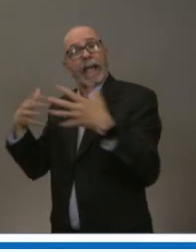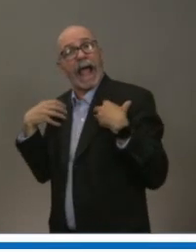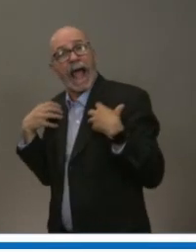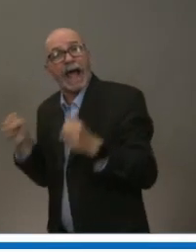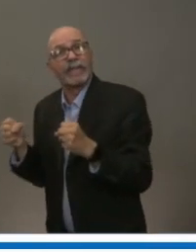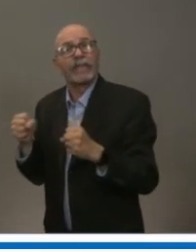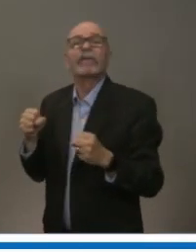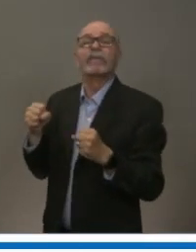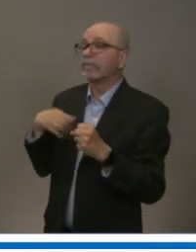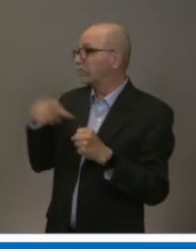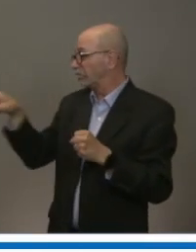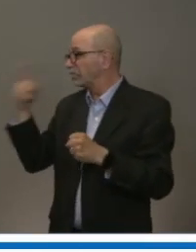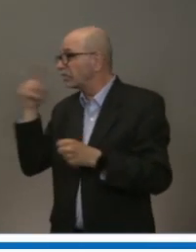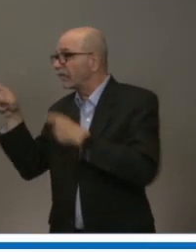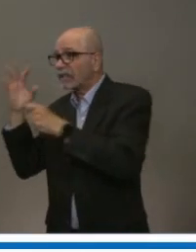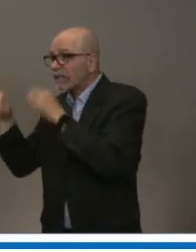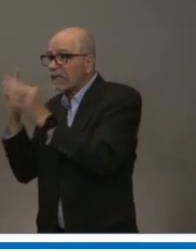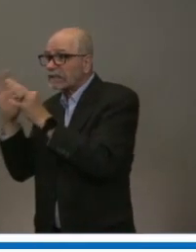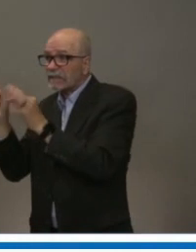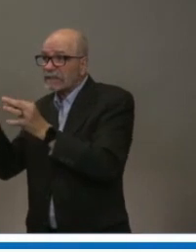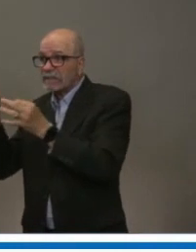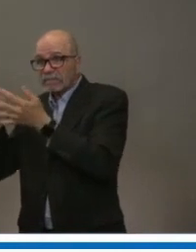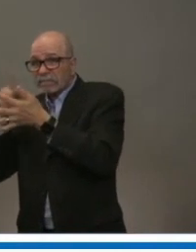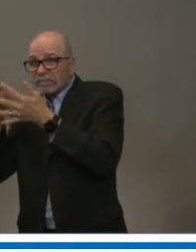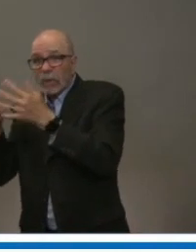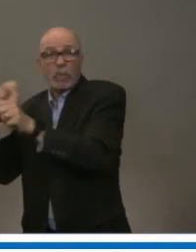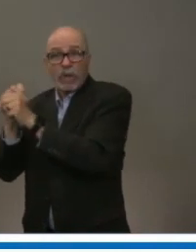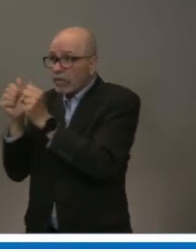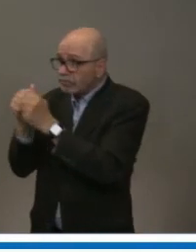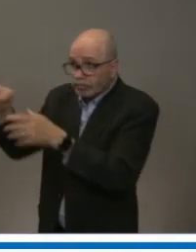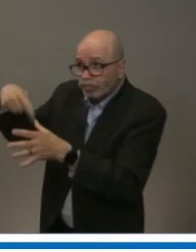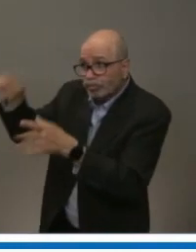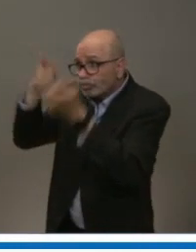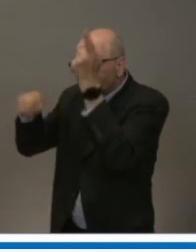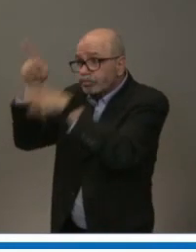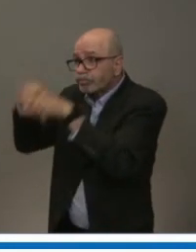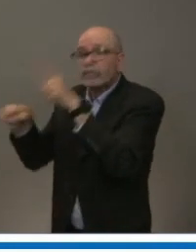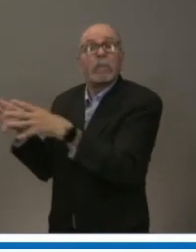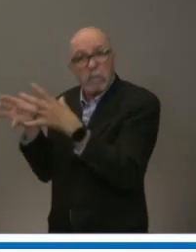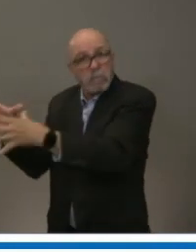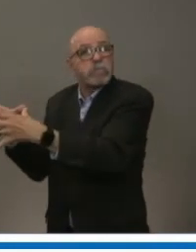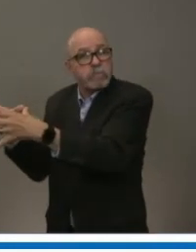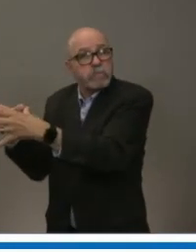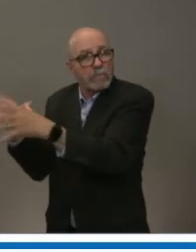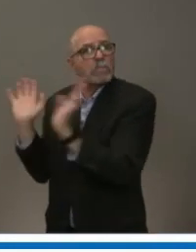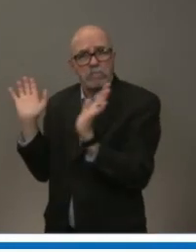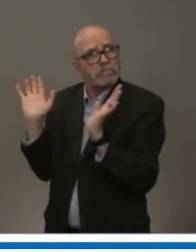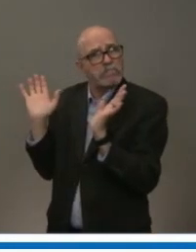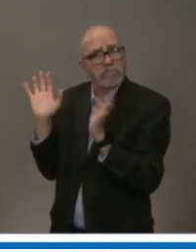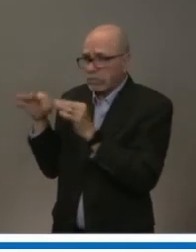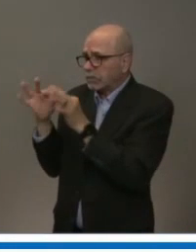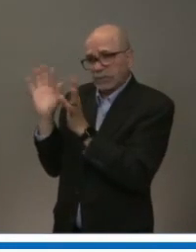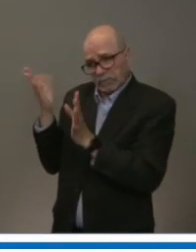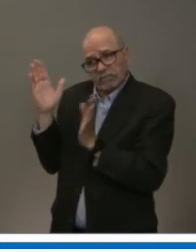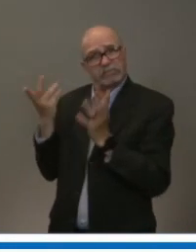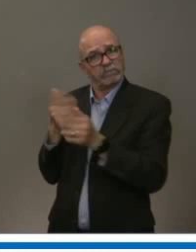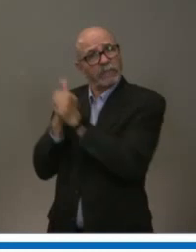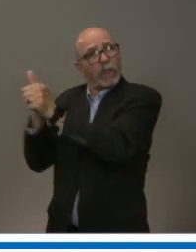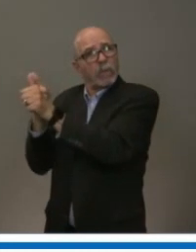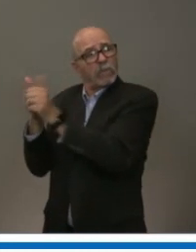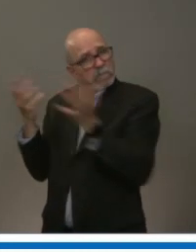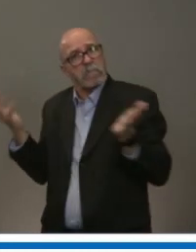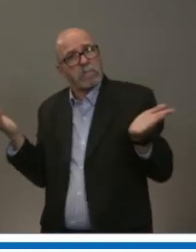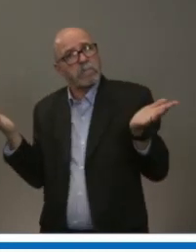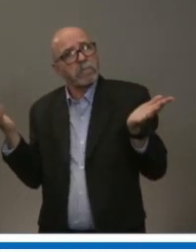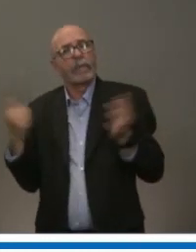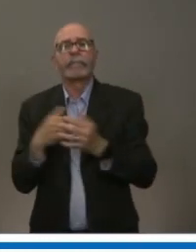and we will continue to work with them to ensure that we get as many tests as possible. Go ahead with your follow-up. Go